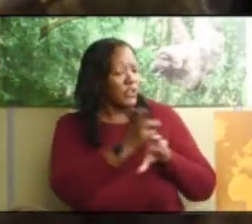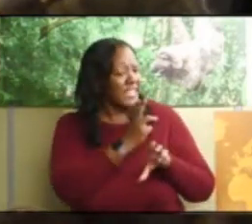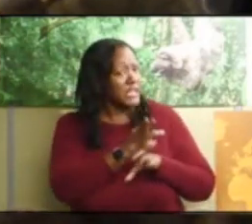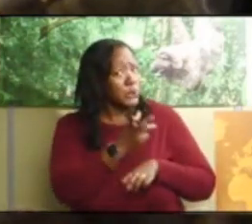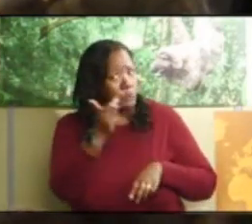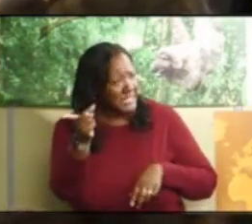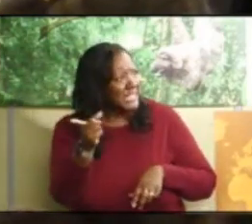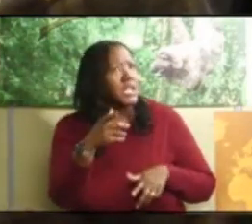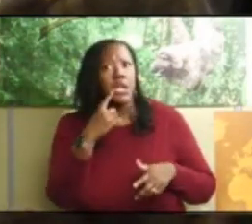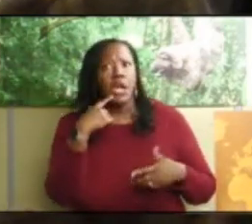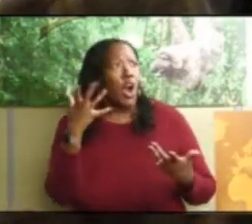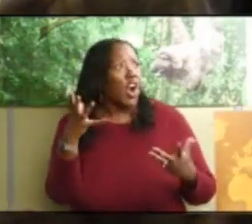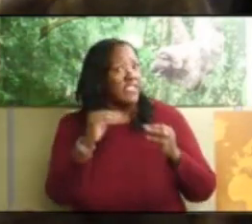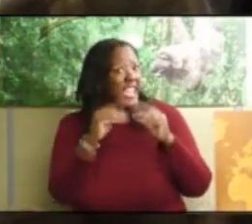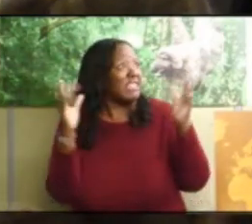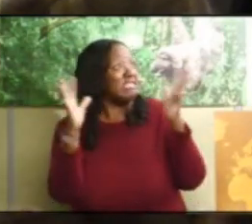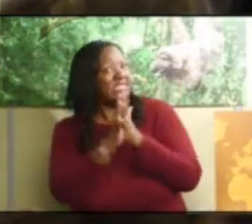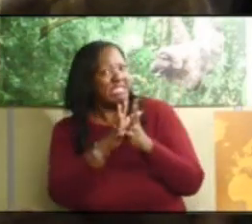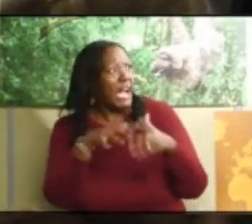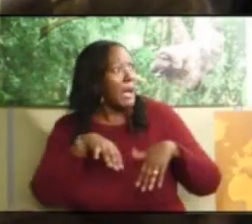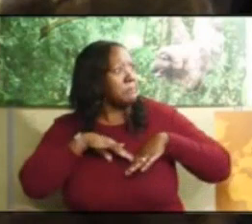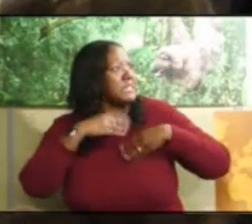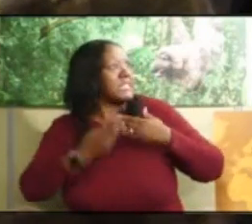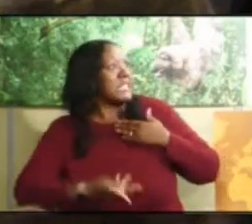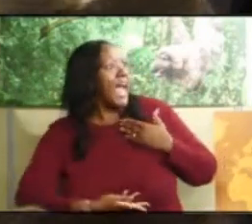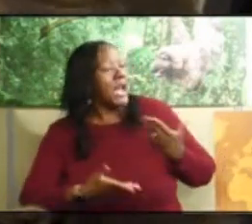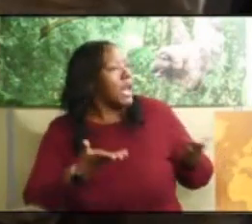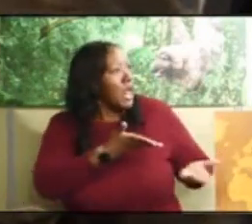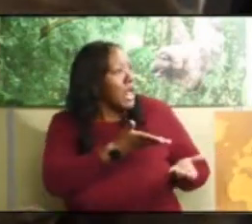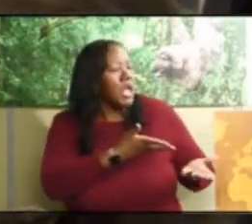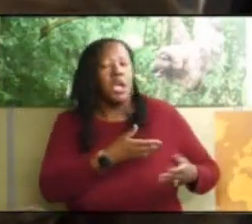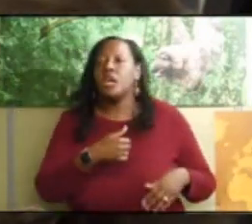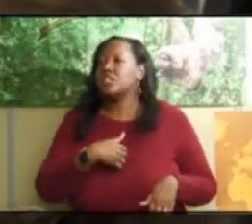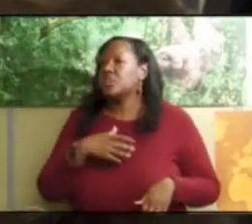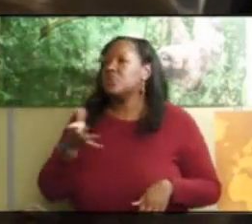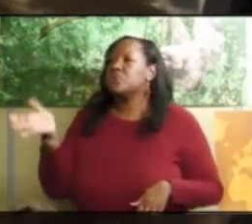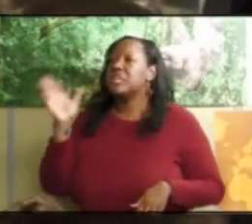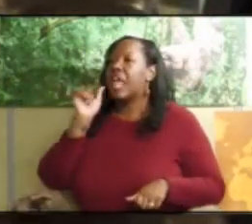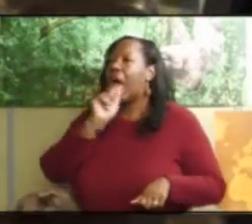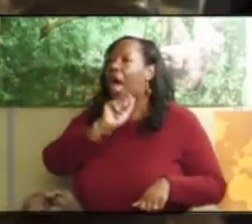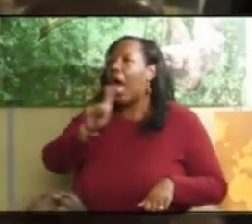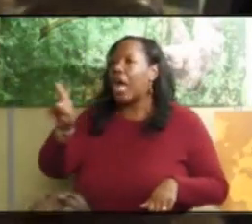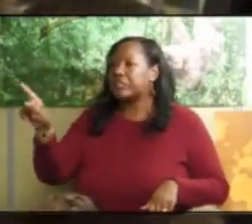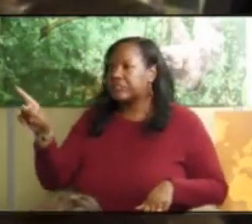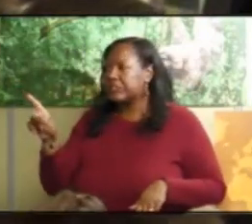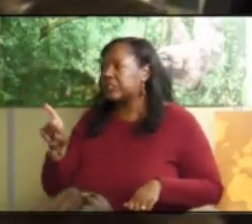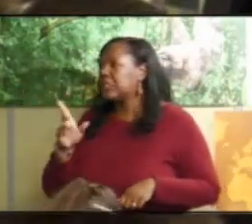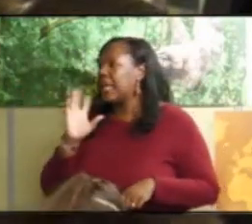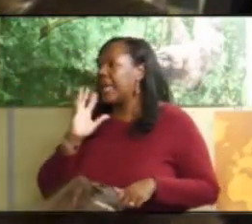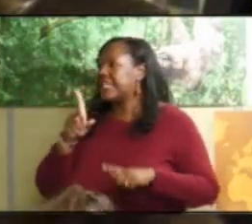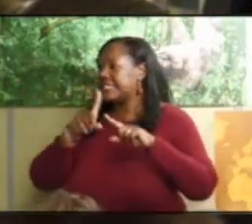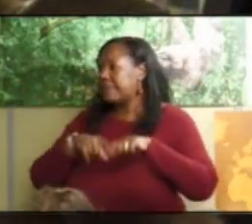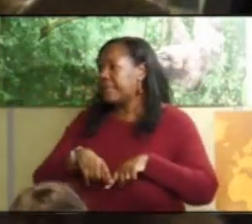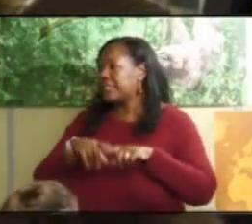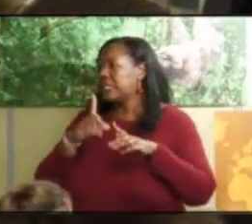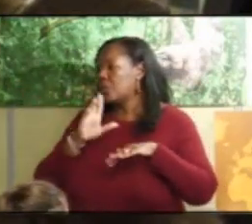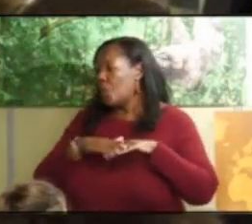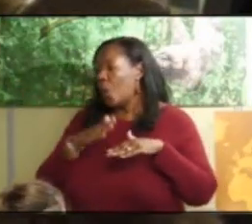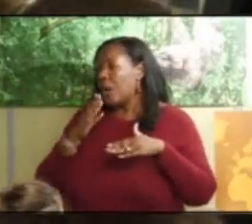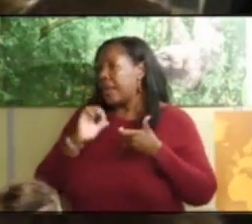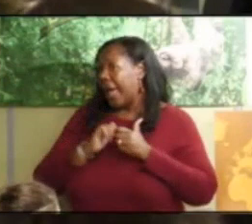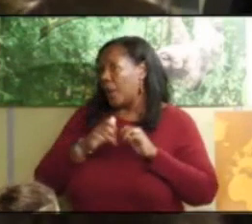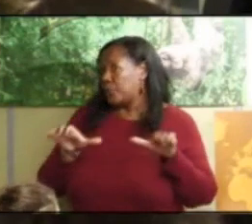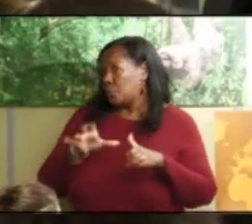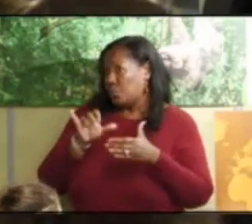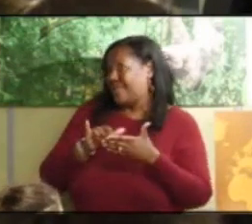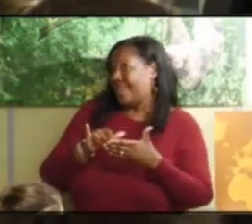breaking out, or do we go too far? You can find out anecdotally if things are working, and depending on how you do some of these things,